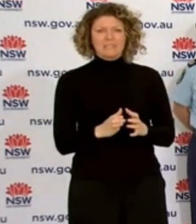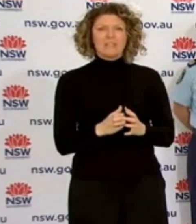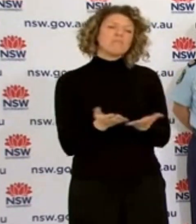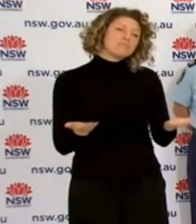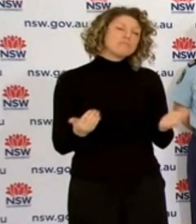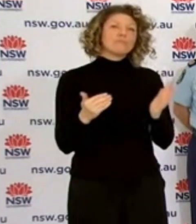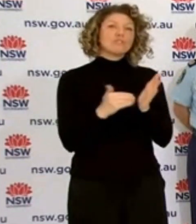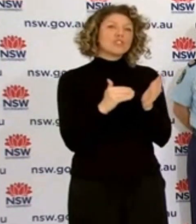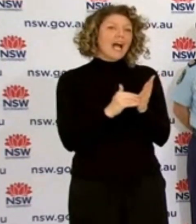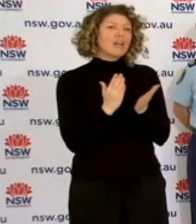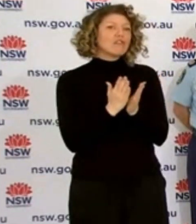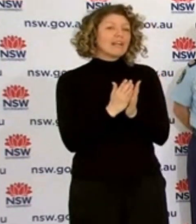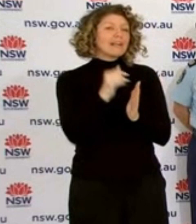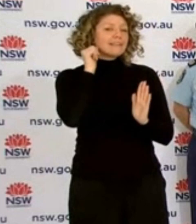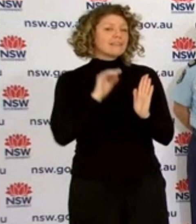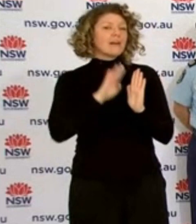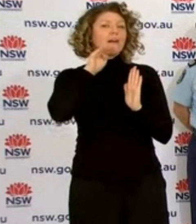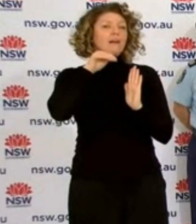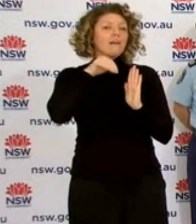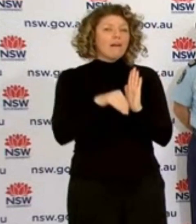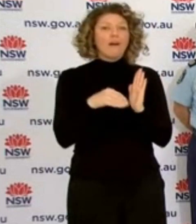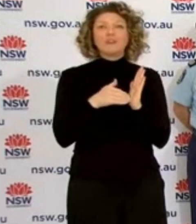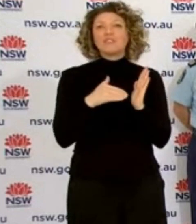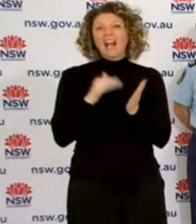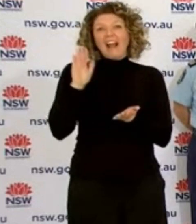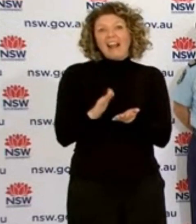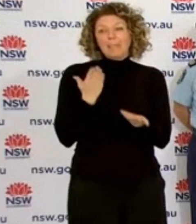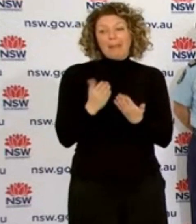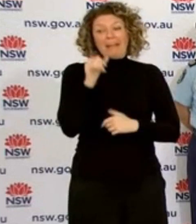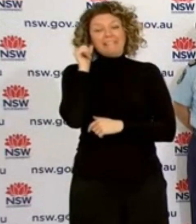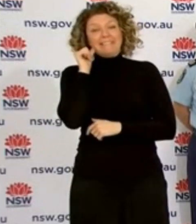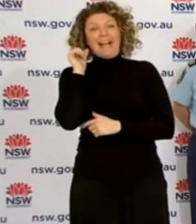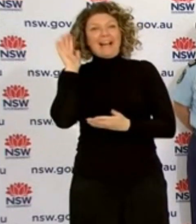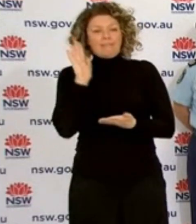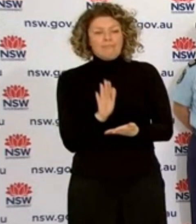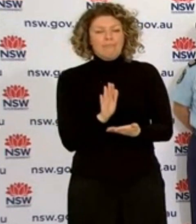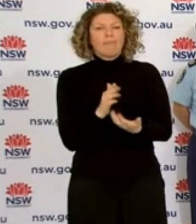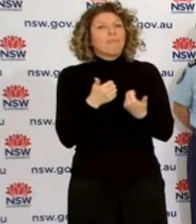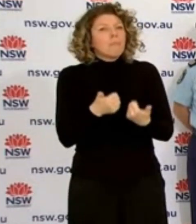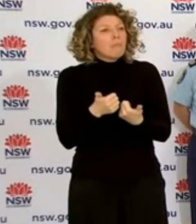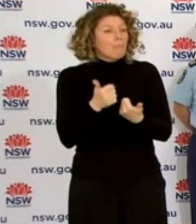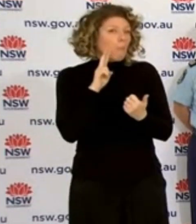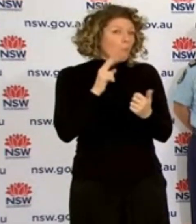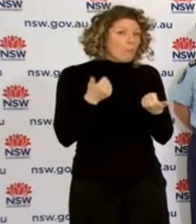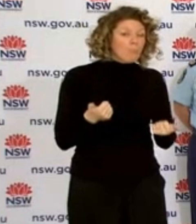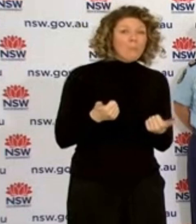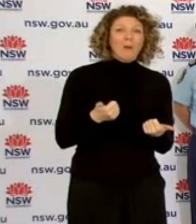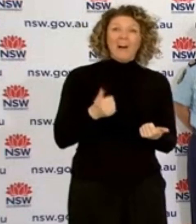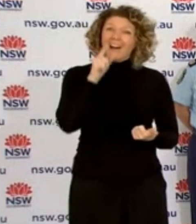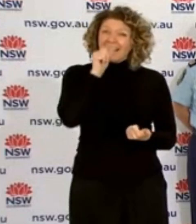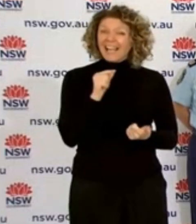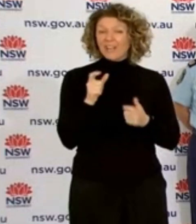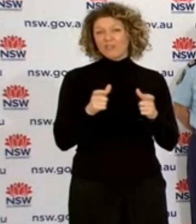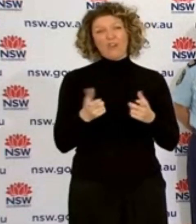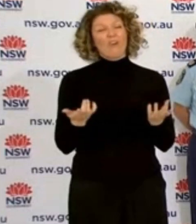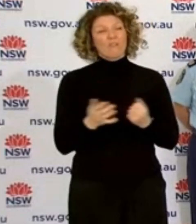numbers, one day is not a trend, but it's 50 less cases today than yesterday. The future is in our hands. We have the